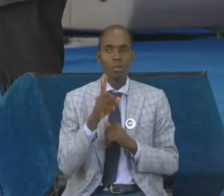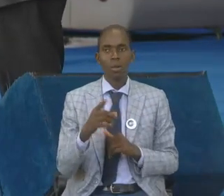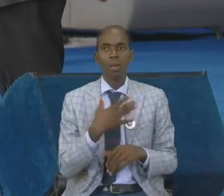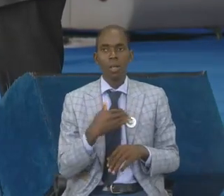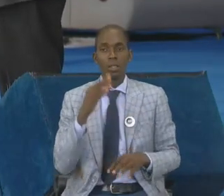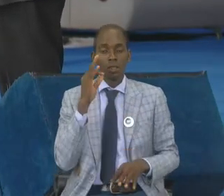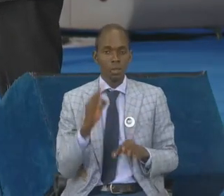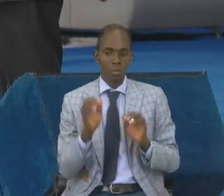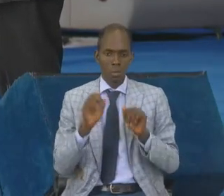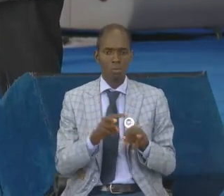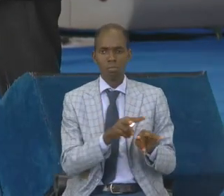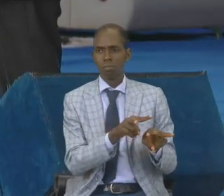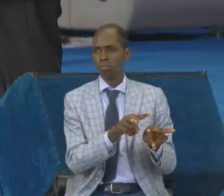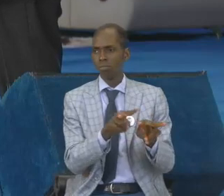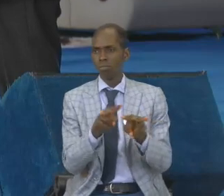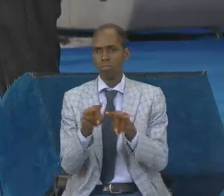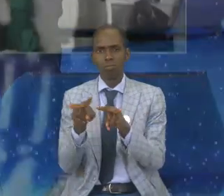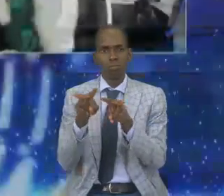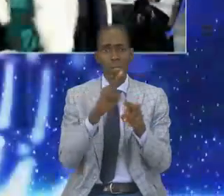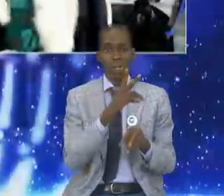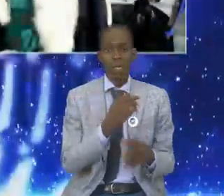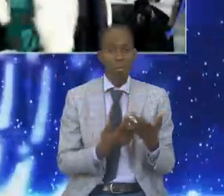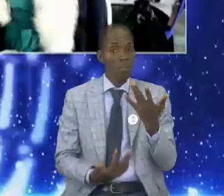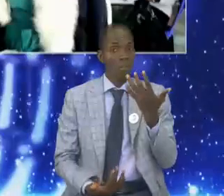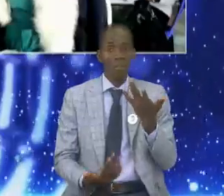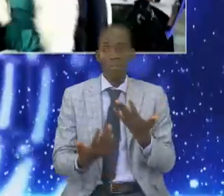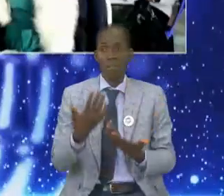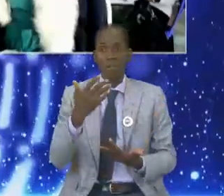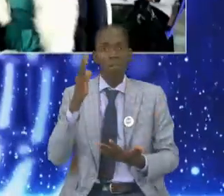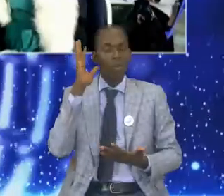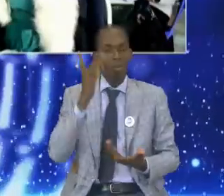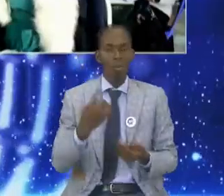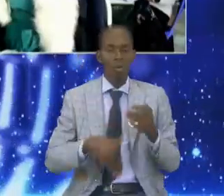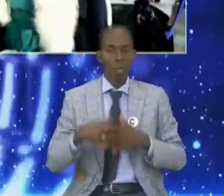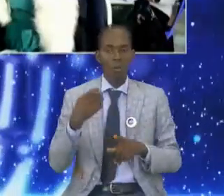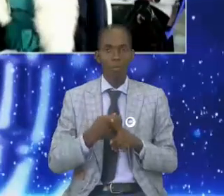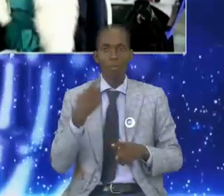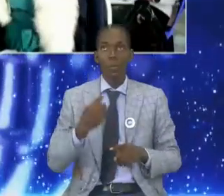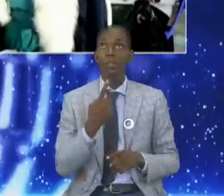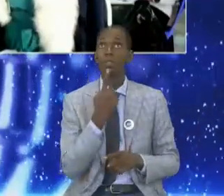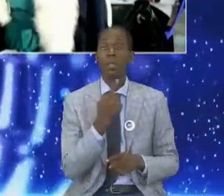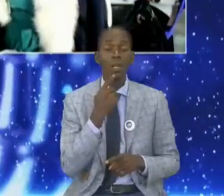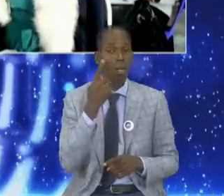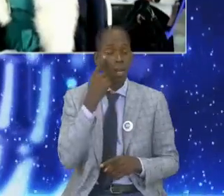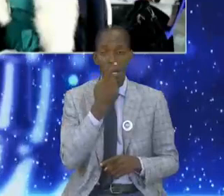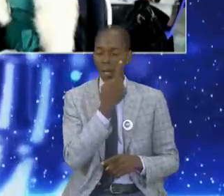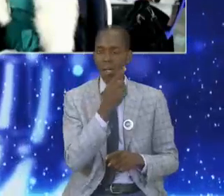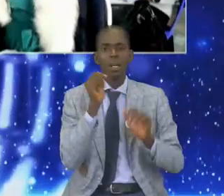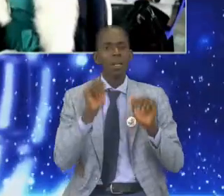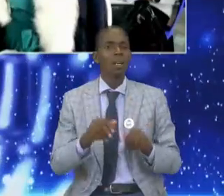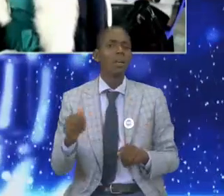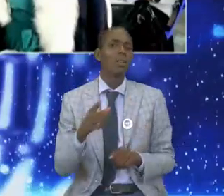at everybody and the fire will be coming out of his furious face. Can anybody cut